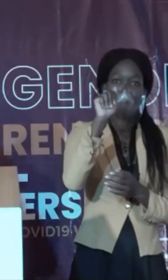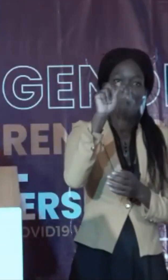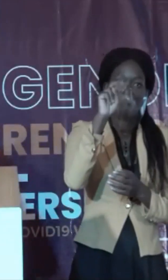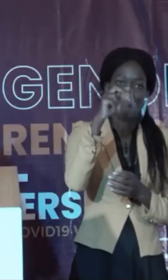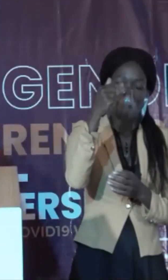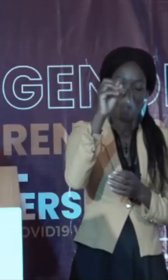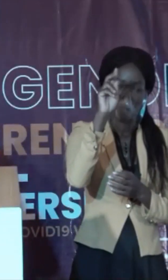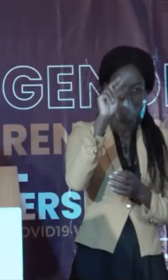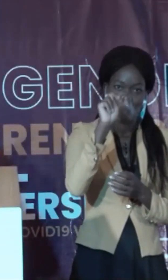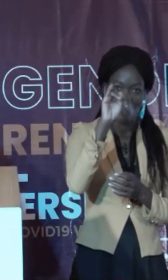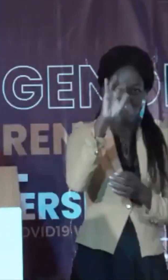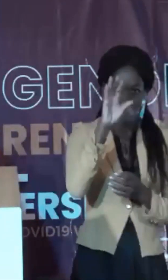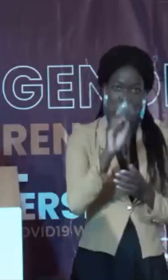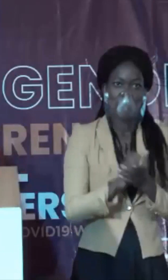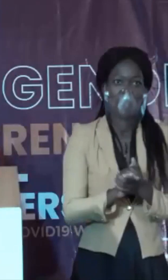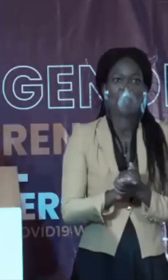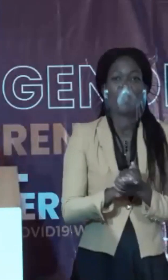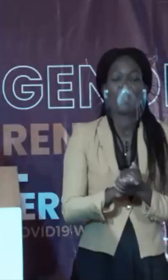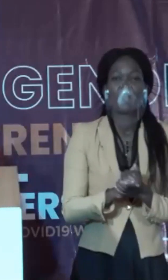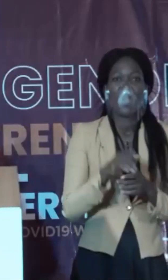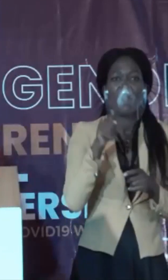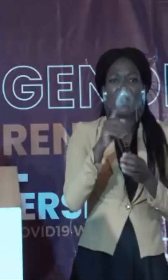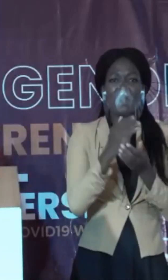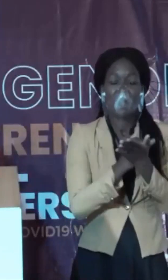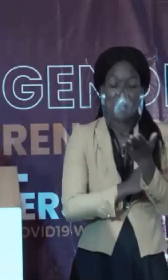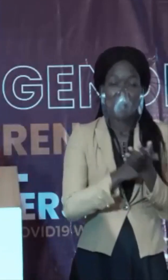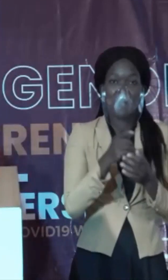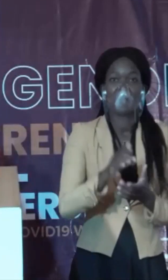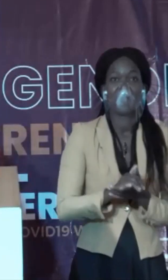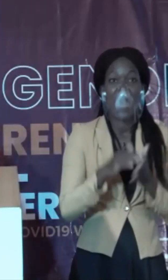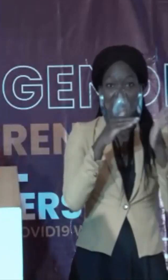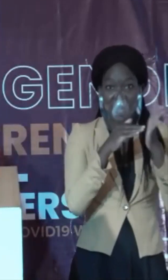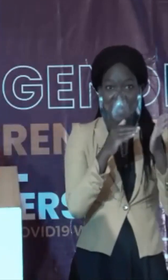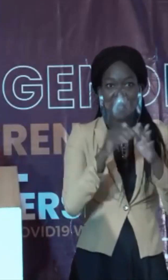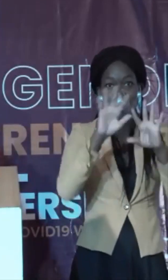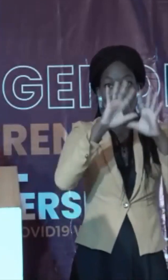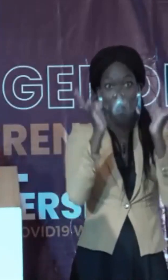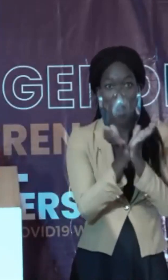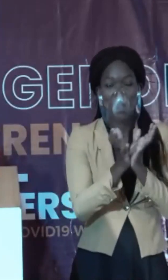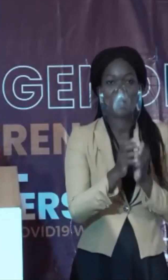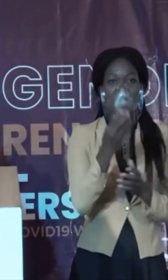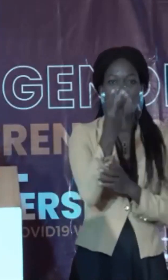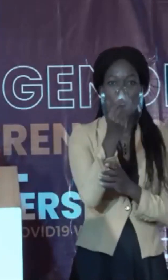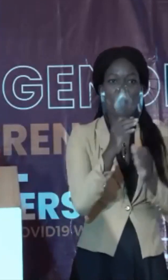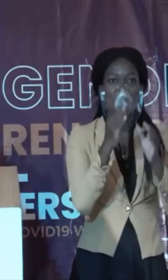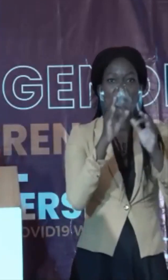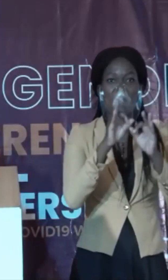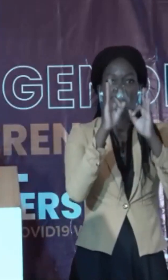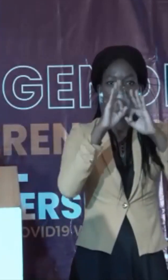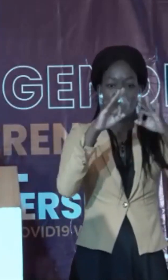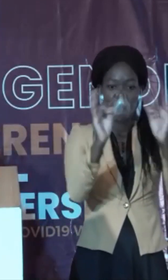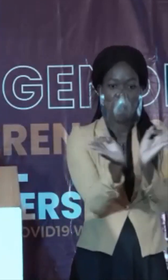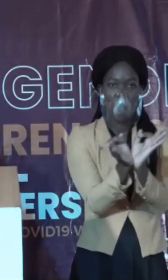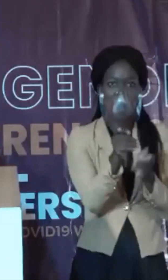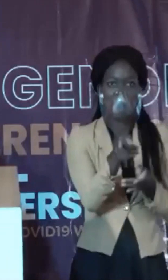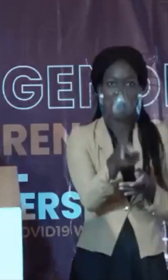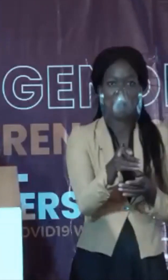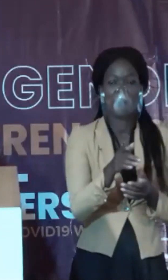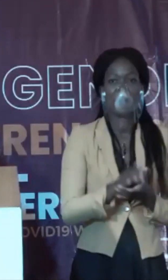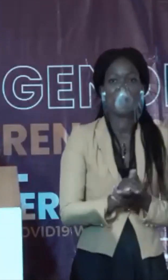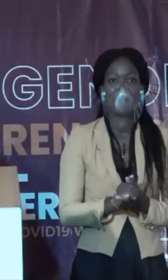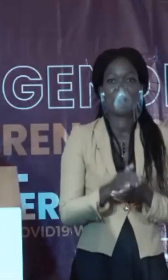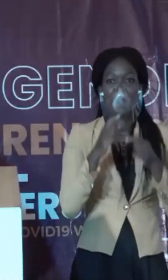Financing for Development. She's also a member of the World Economic Forum